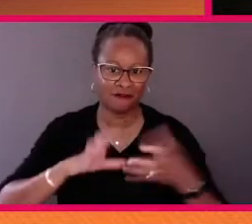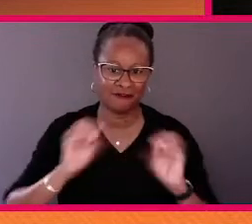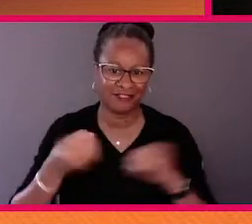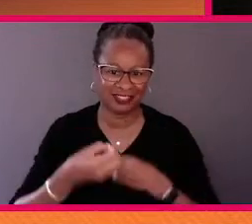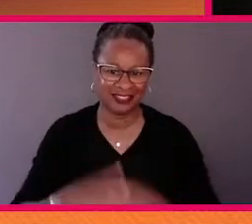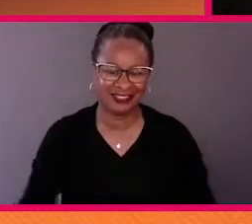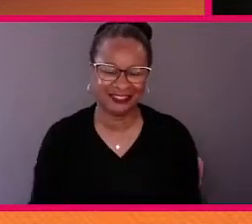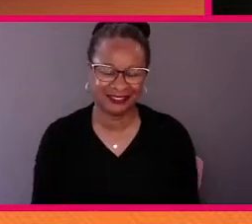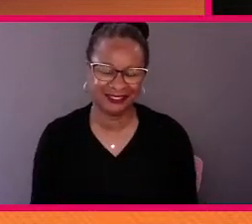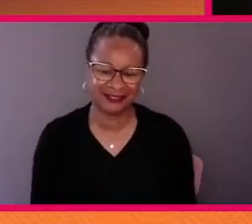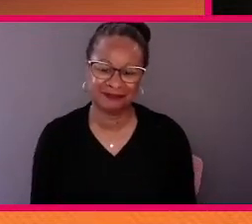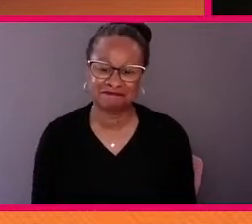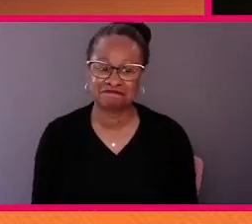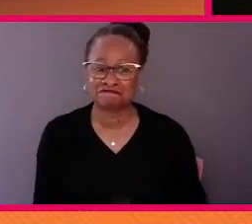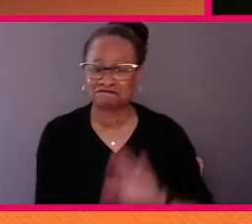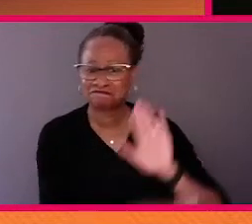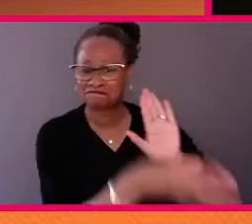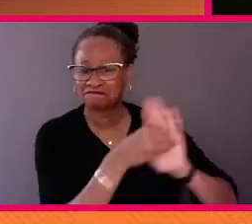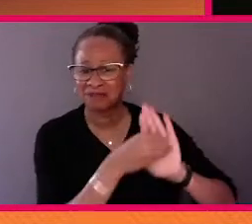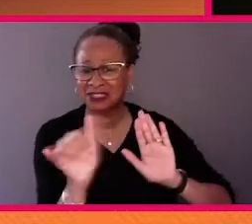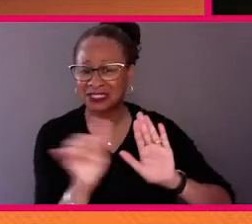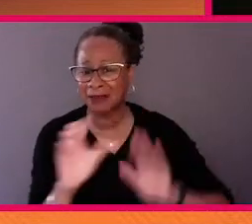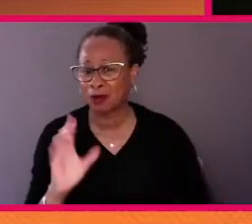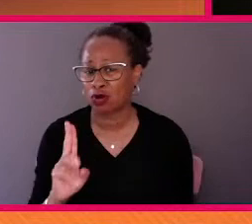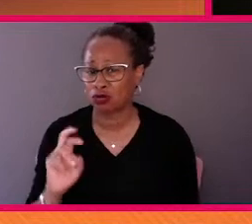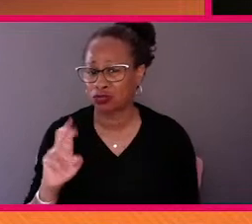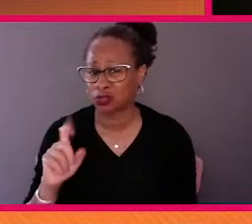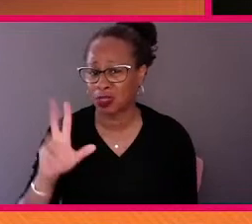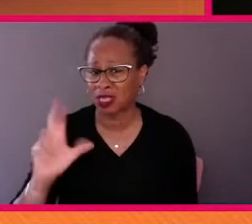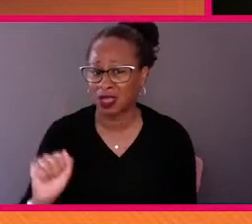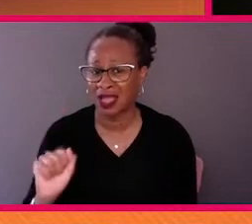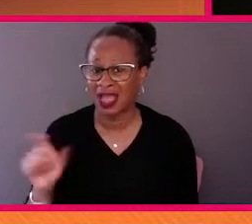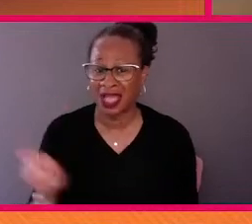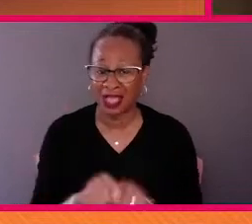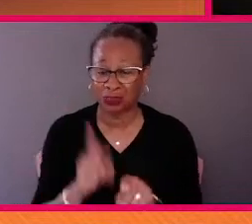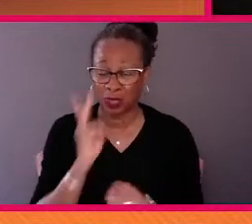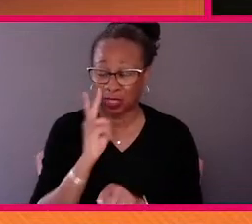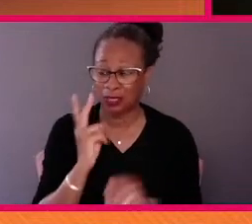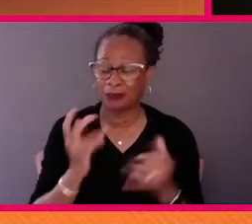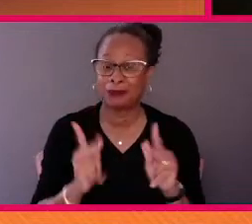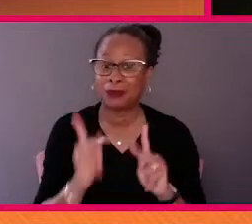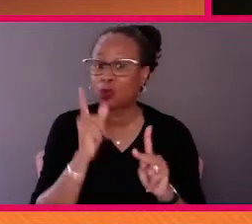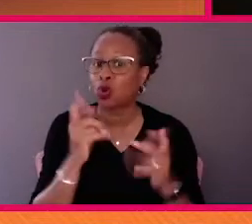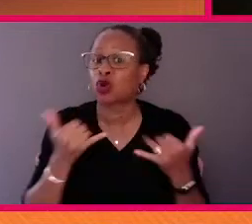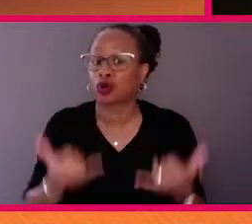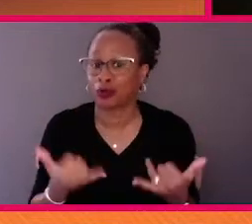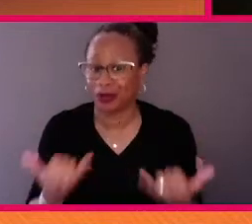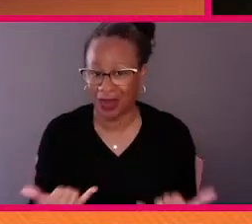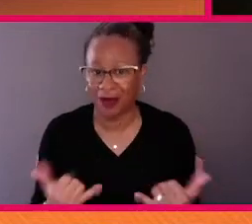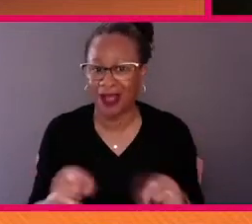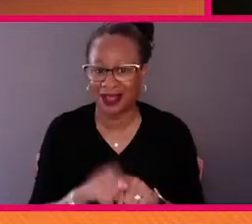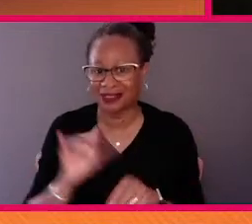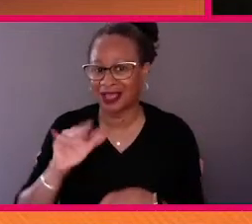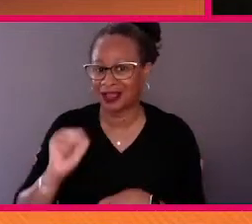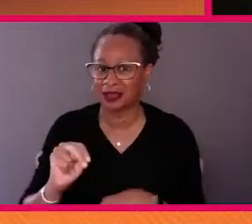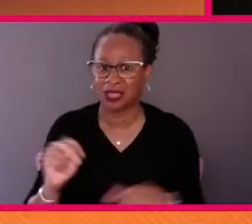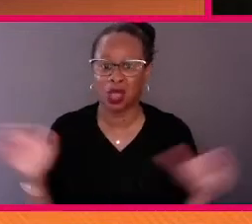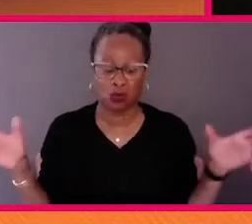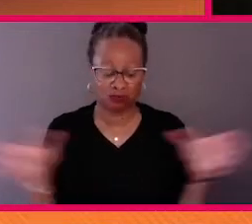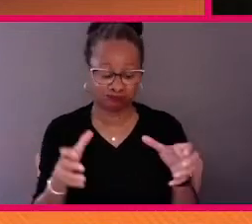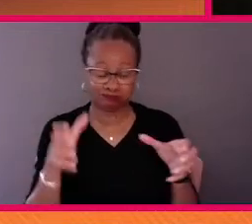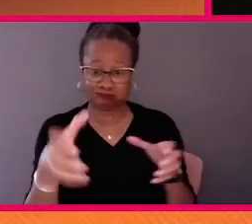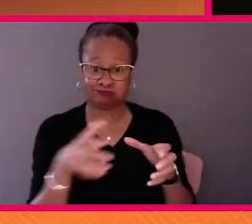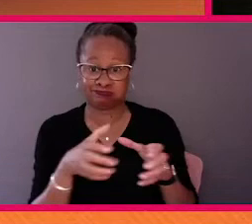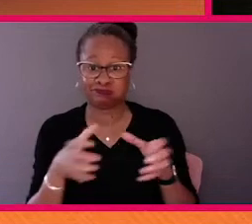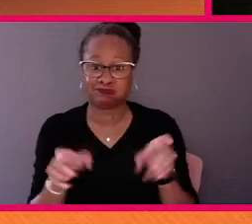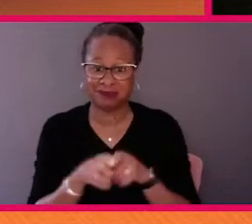I echo Ursula in terms of looking at our contemporaries as sort of icons. You know, I think we were all brought together because we are icons as well, right? This is sort